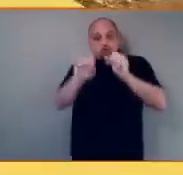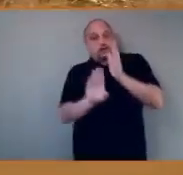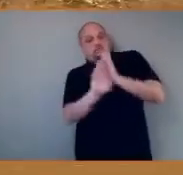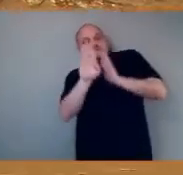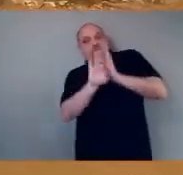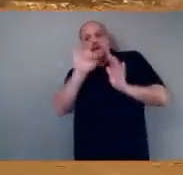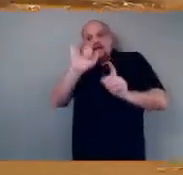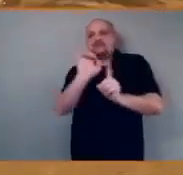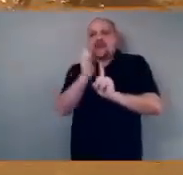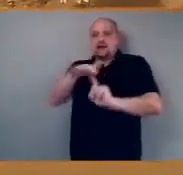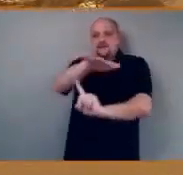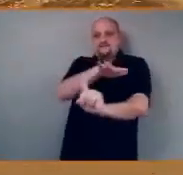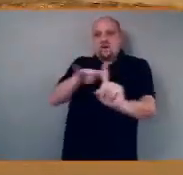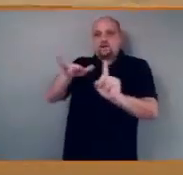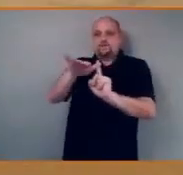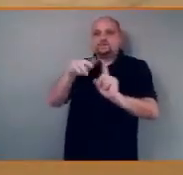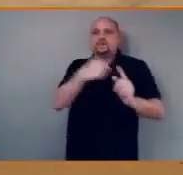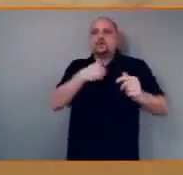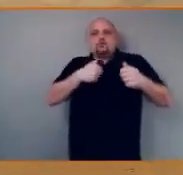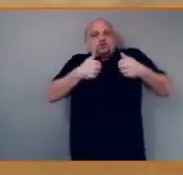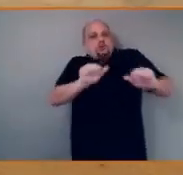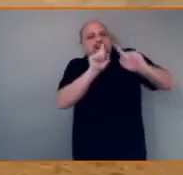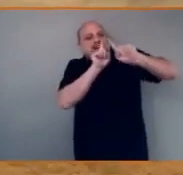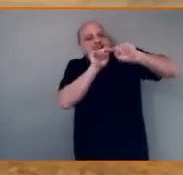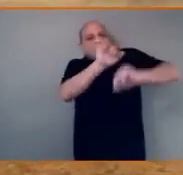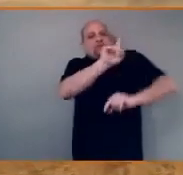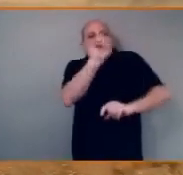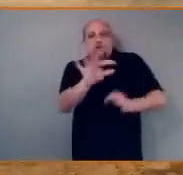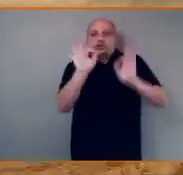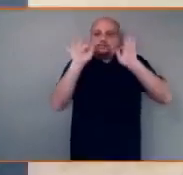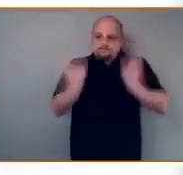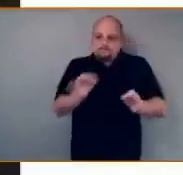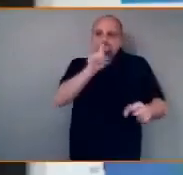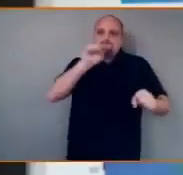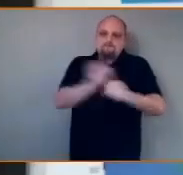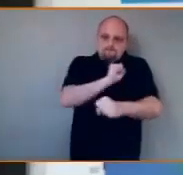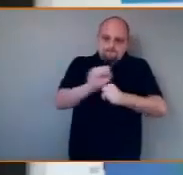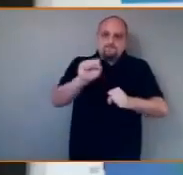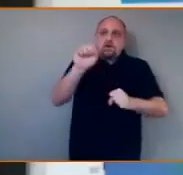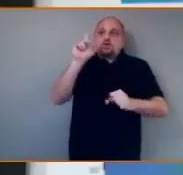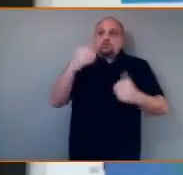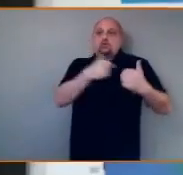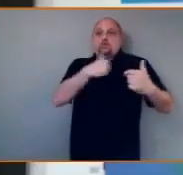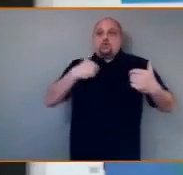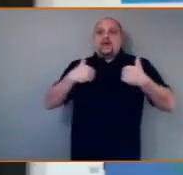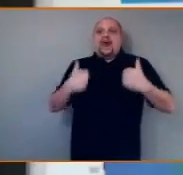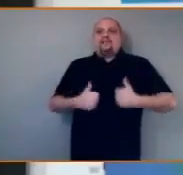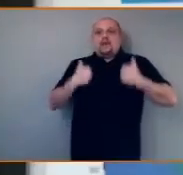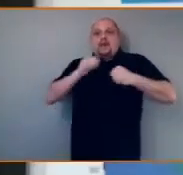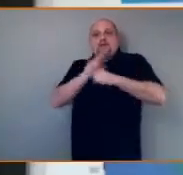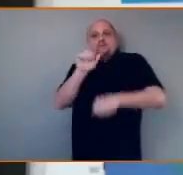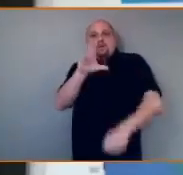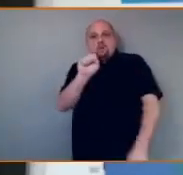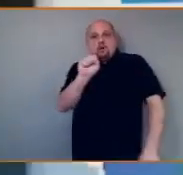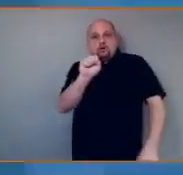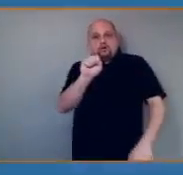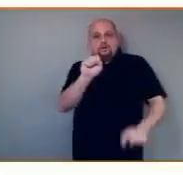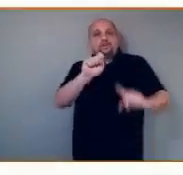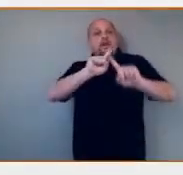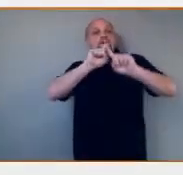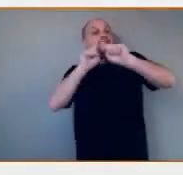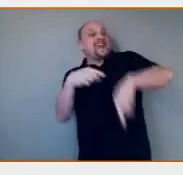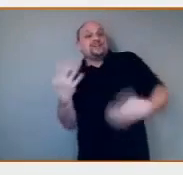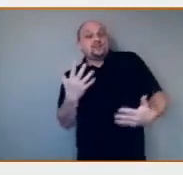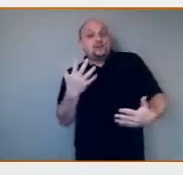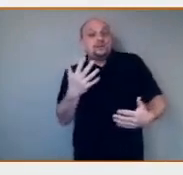environment. We have been trying to answer that question definitively. Is Mars habitable? And as of yet, the answer is still definitely maybe.